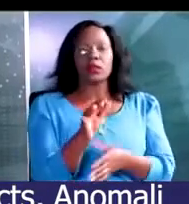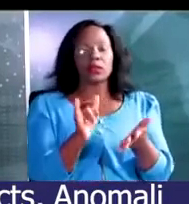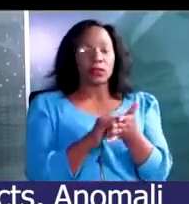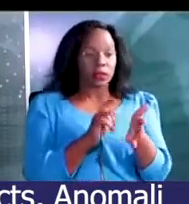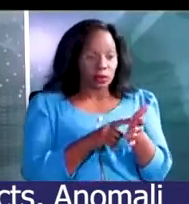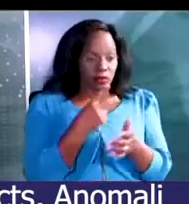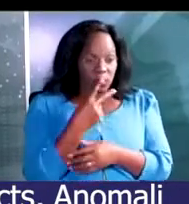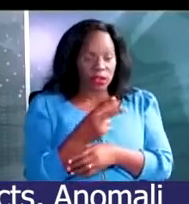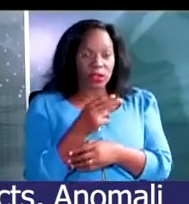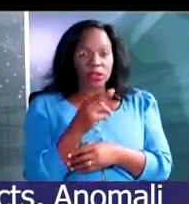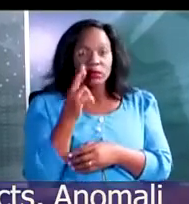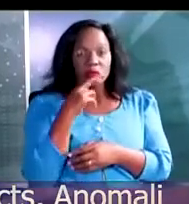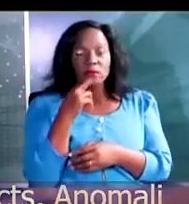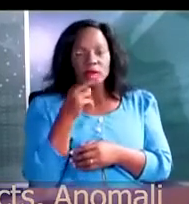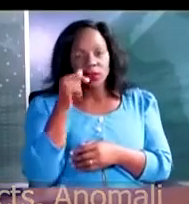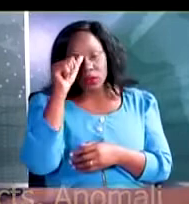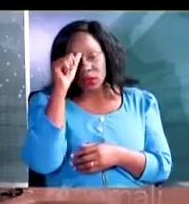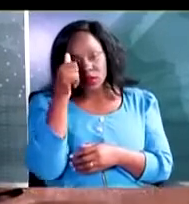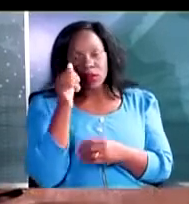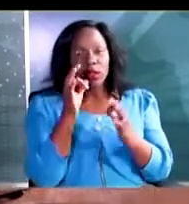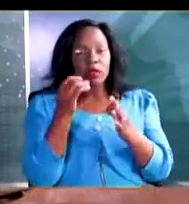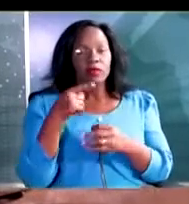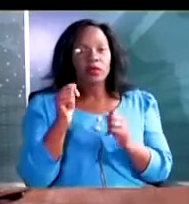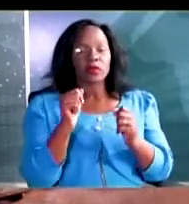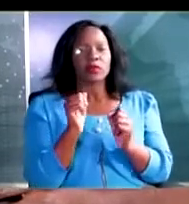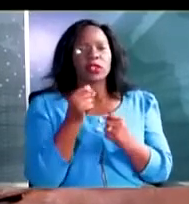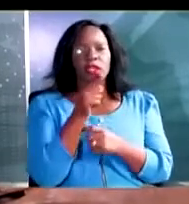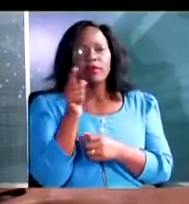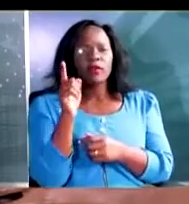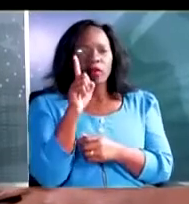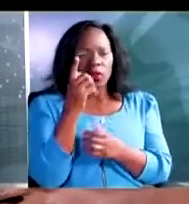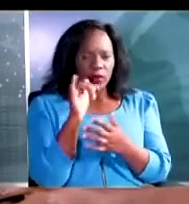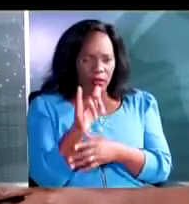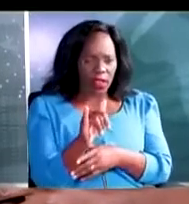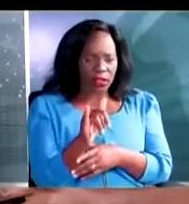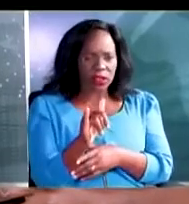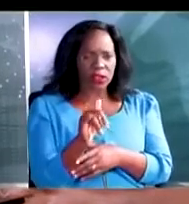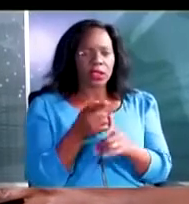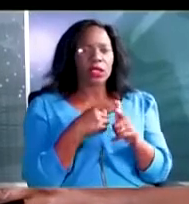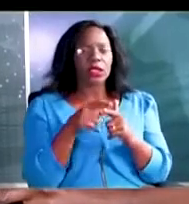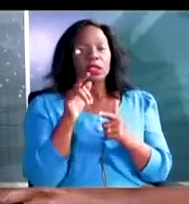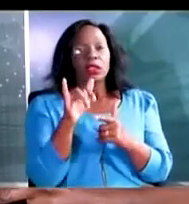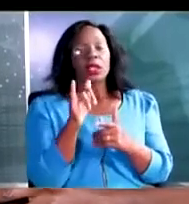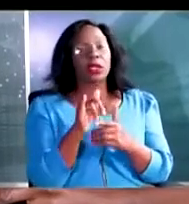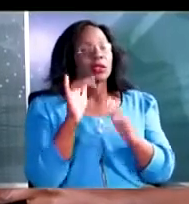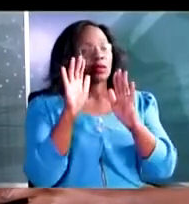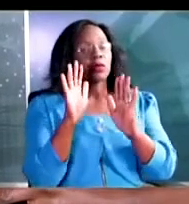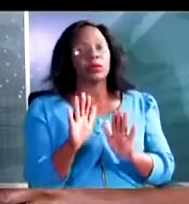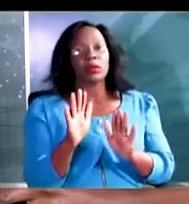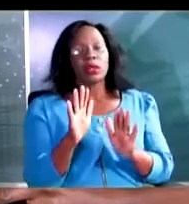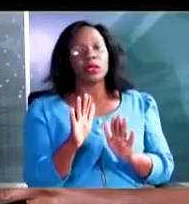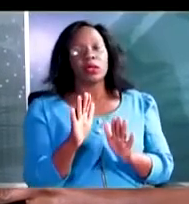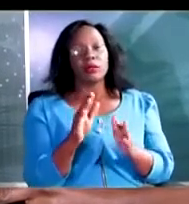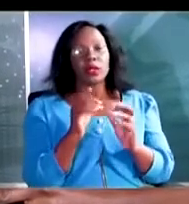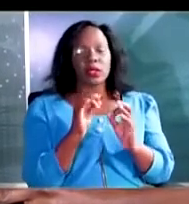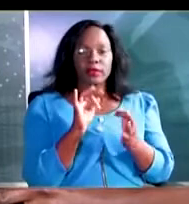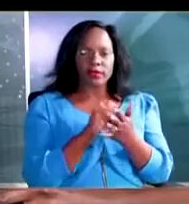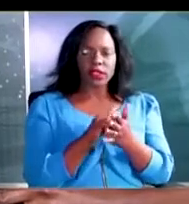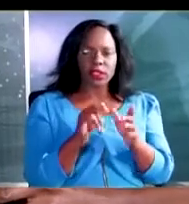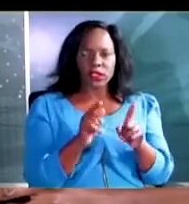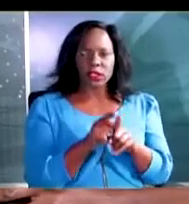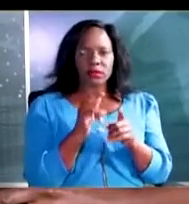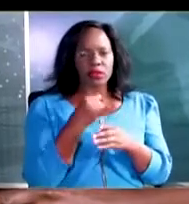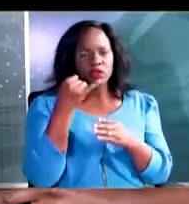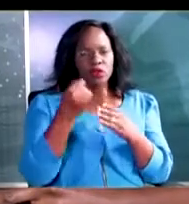of threat intelligence, if it can save you one of those, it is invaluable. But it is very much like an